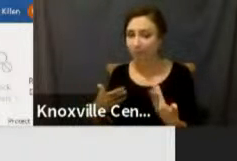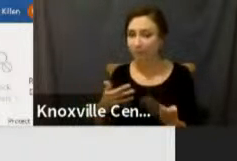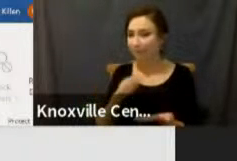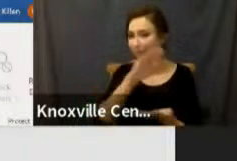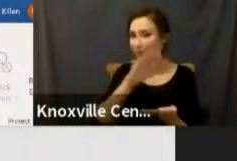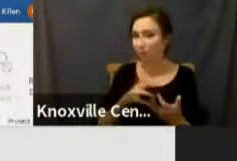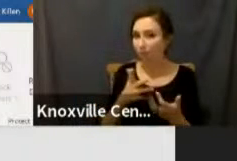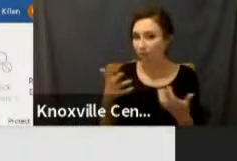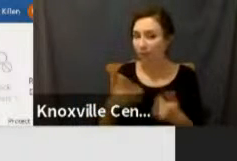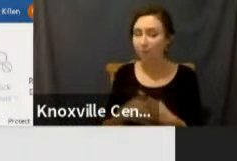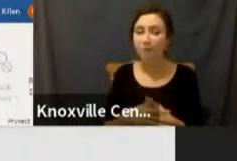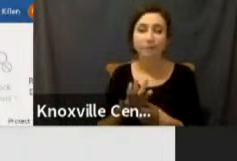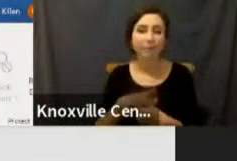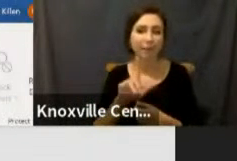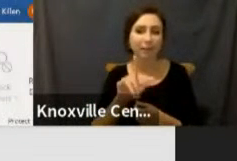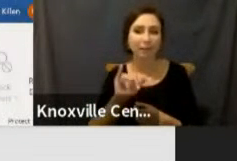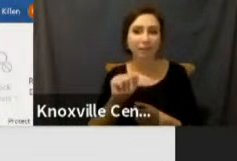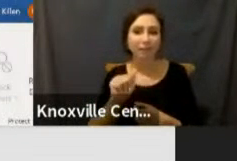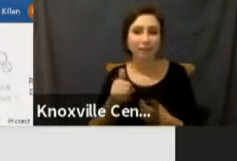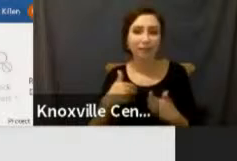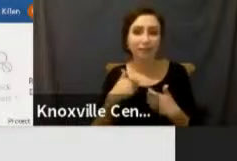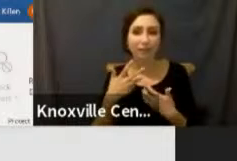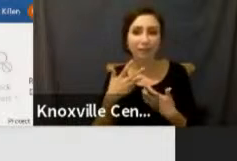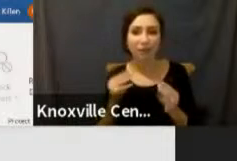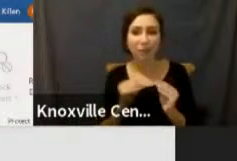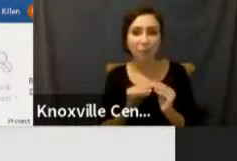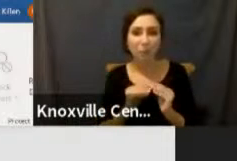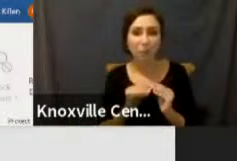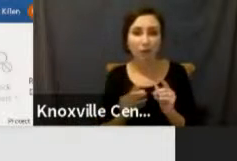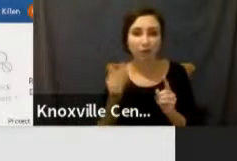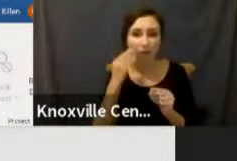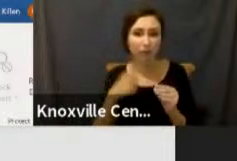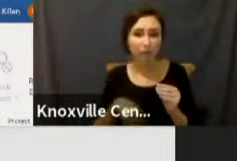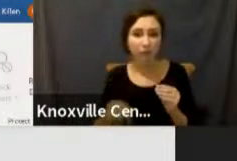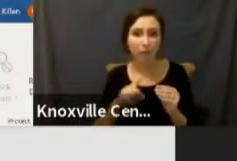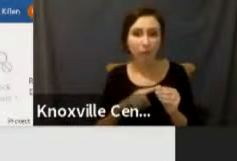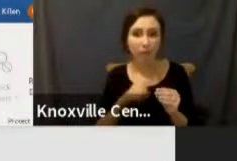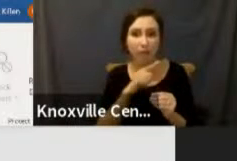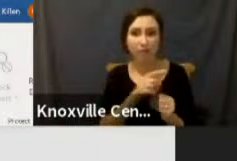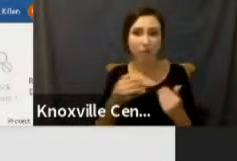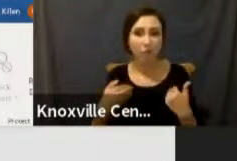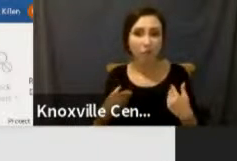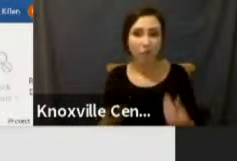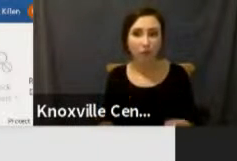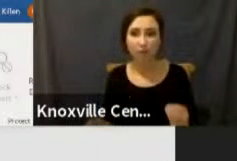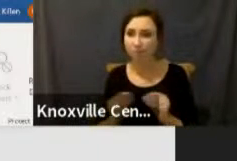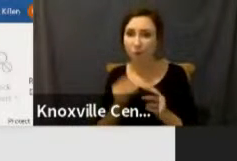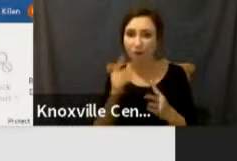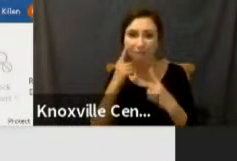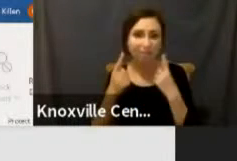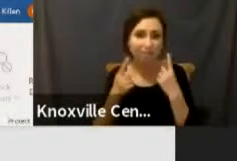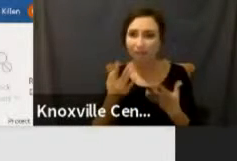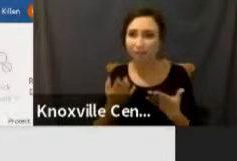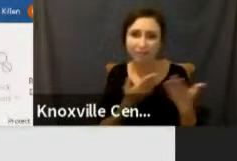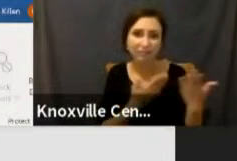hey, Lisa, you have a lot more knowledge of this. Yeah. Do you have any thoughts or